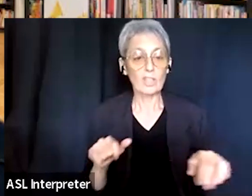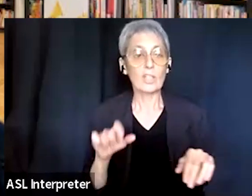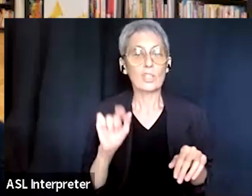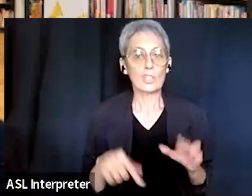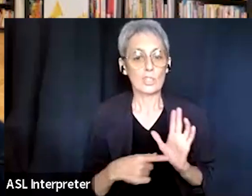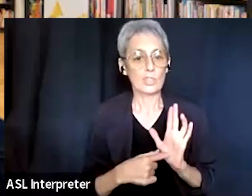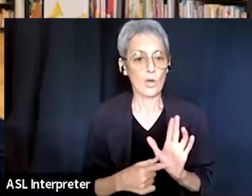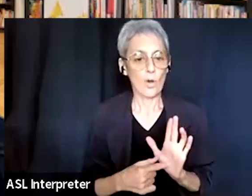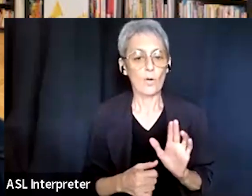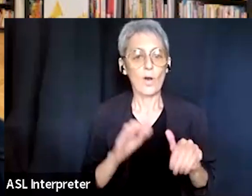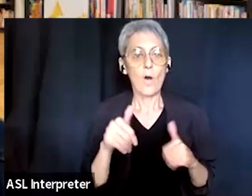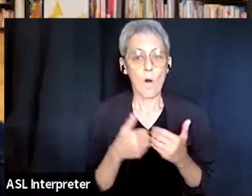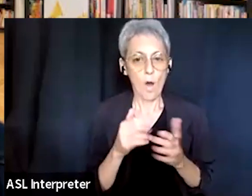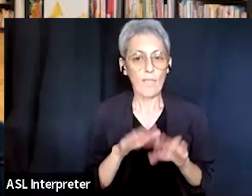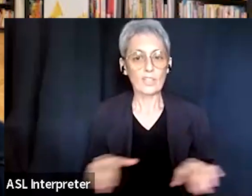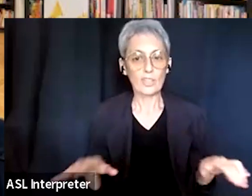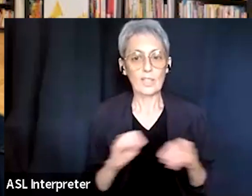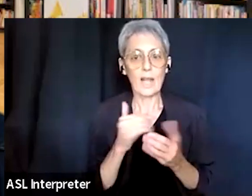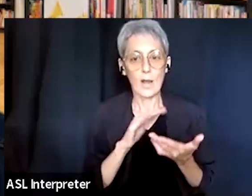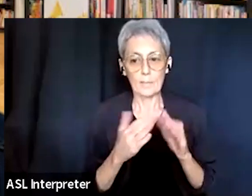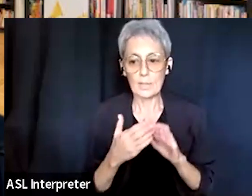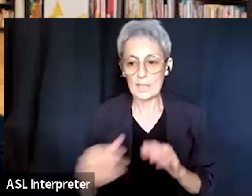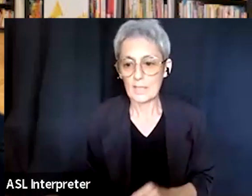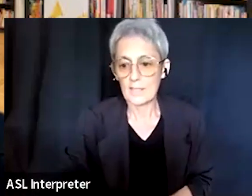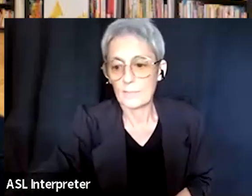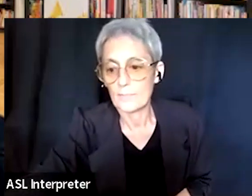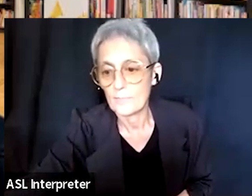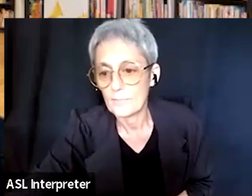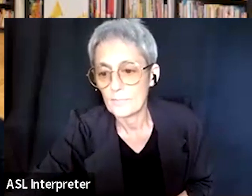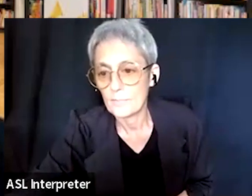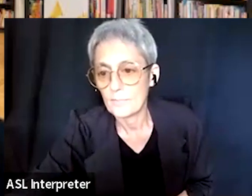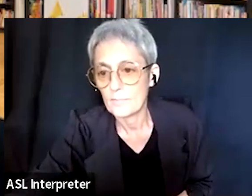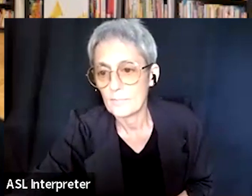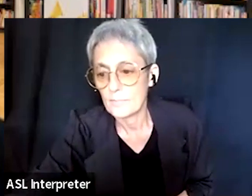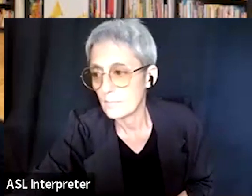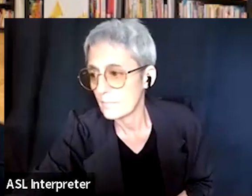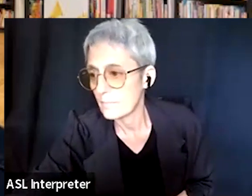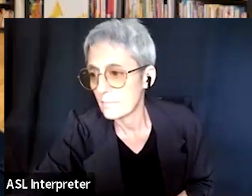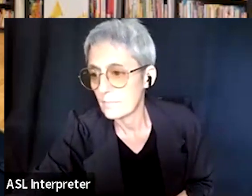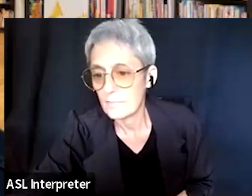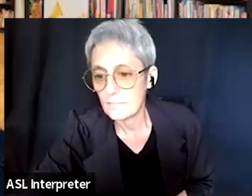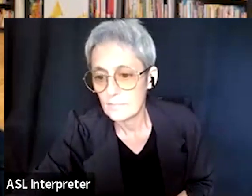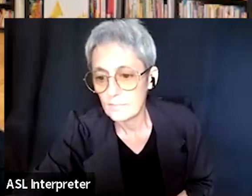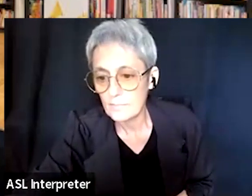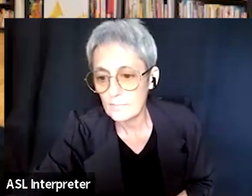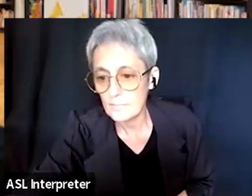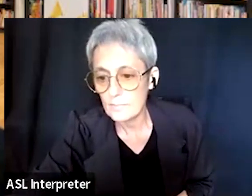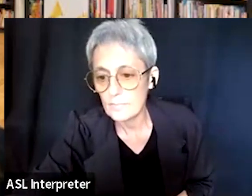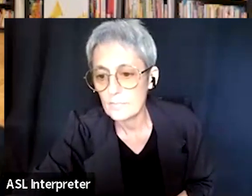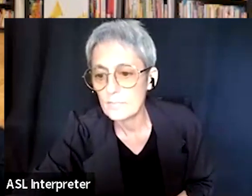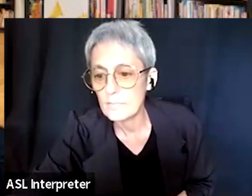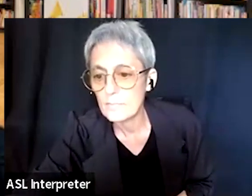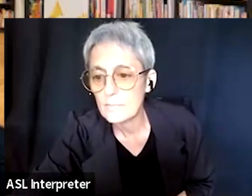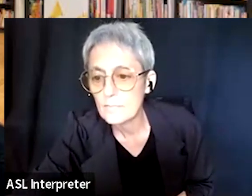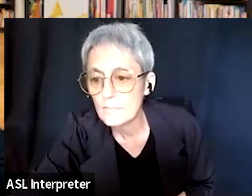reflective of all of the children in our communities. And I think one of the things, we've got a lot of work still to do. I know you've done some great work for many years on